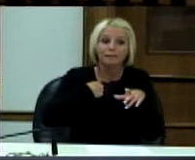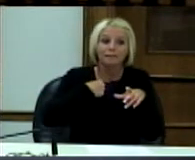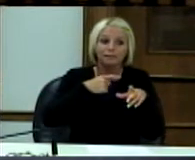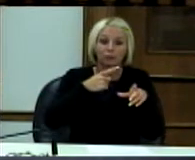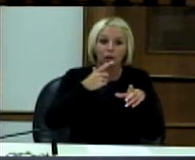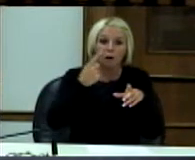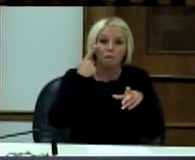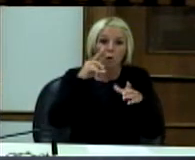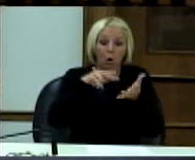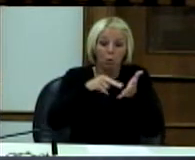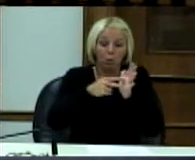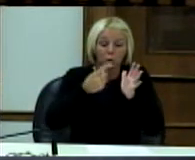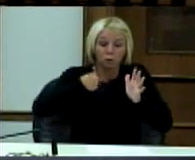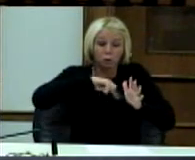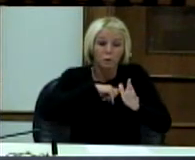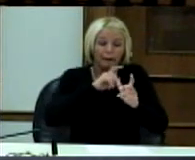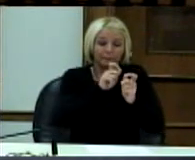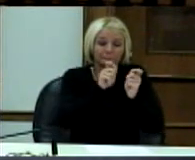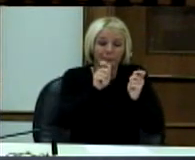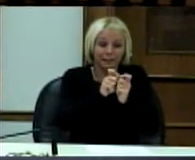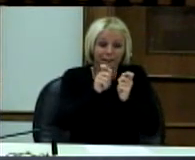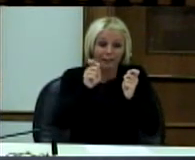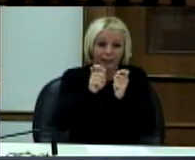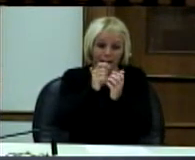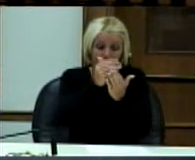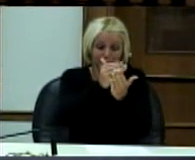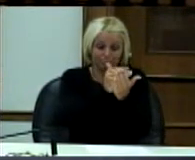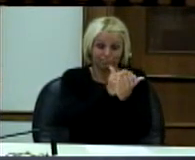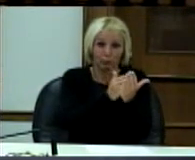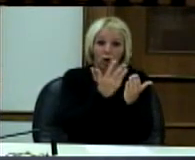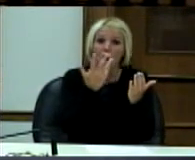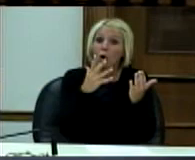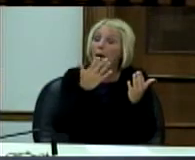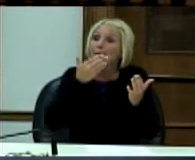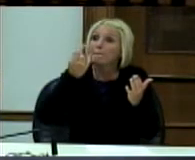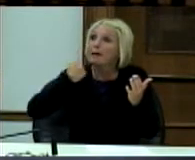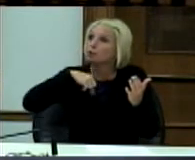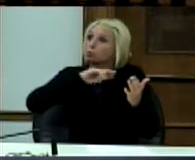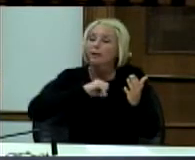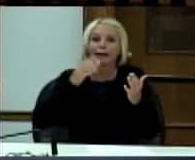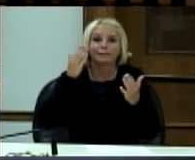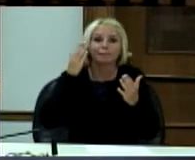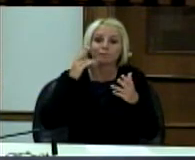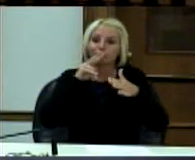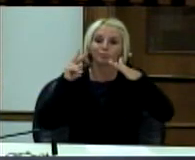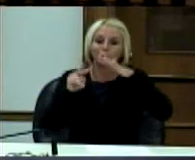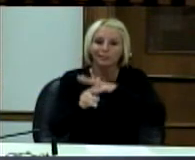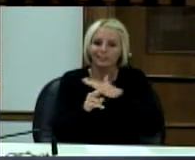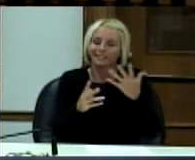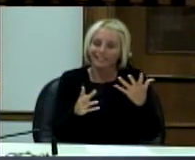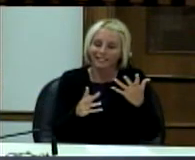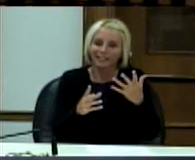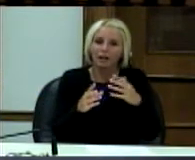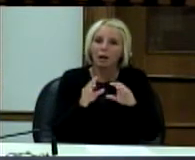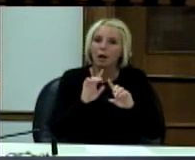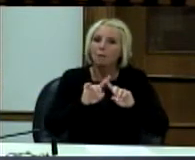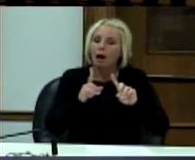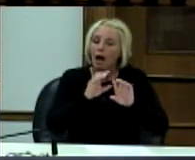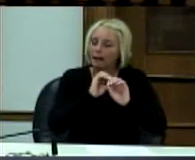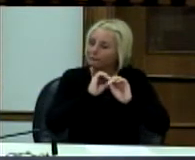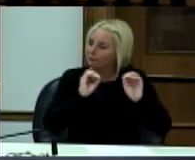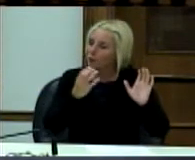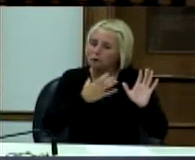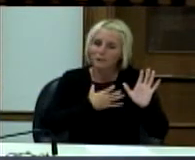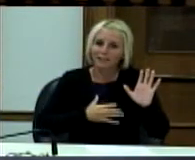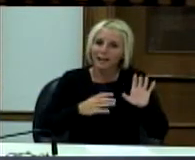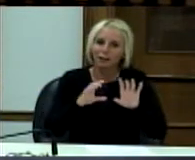the purposes as we have specified, as best we can foresee, but I have no desire